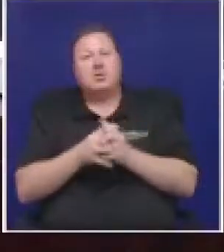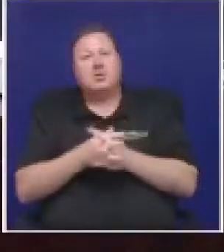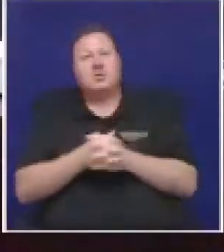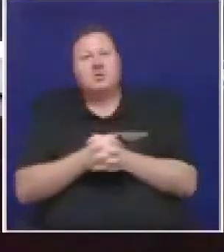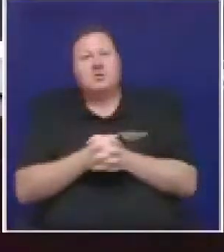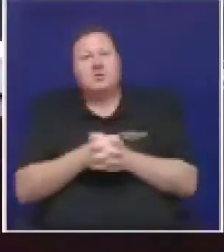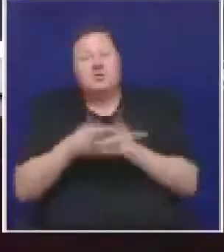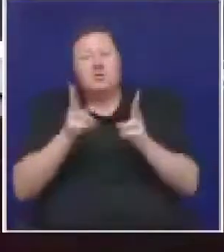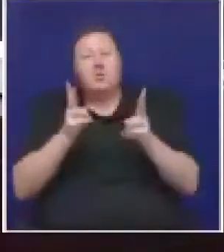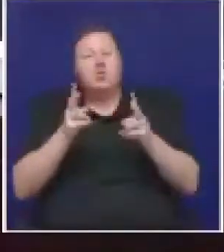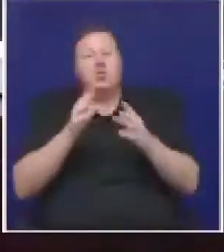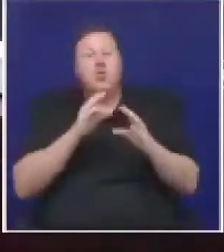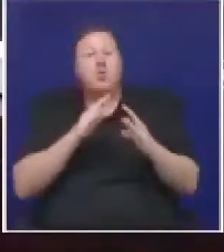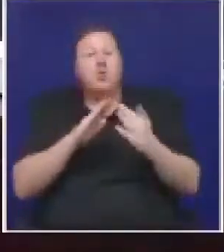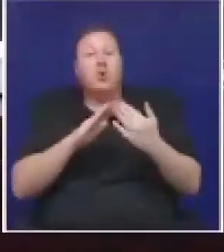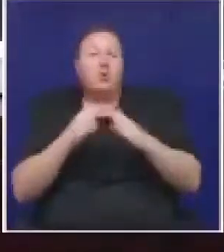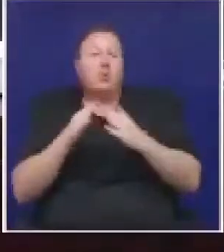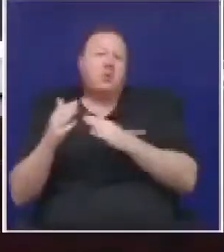also communities.